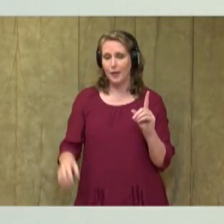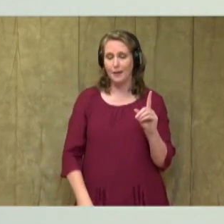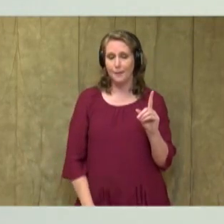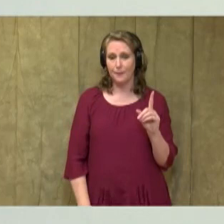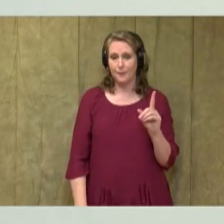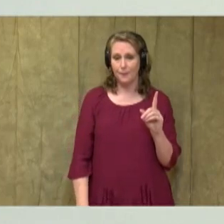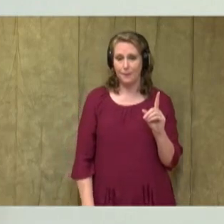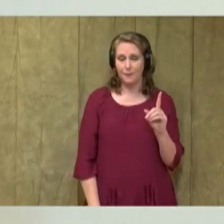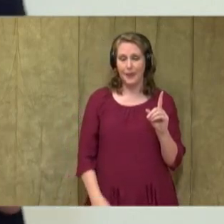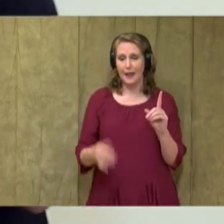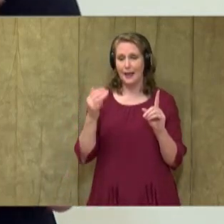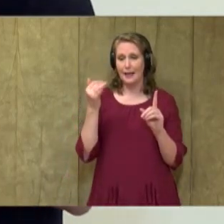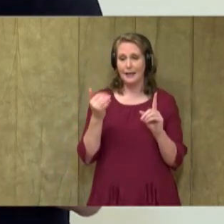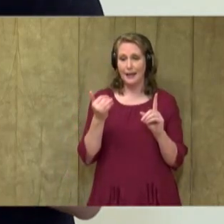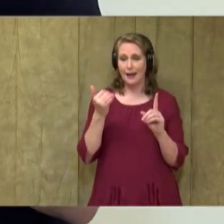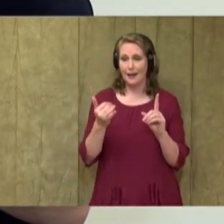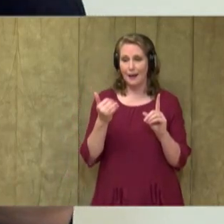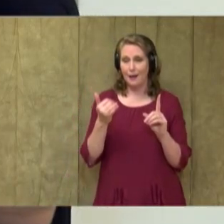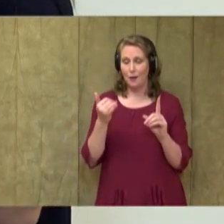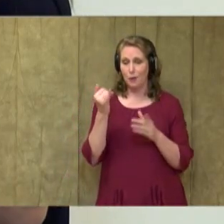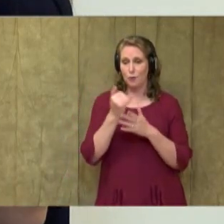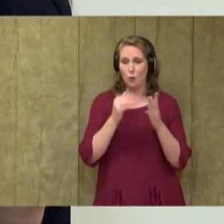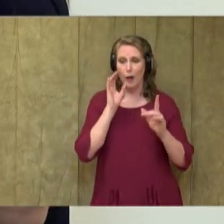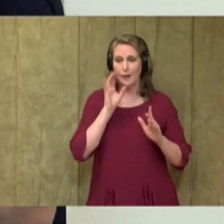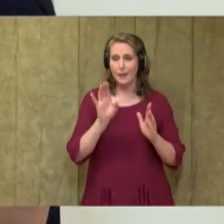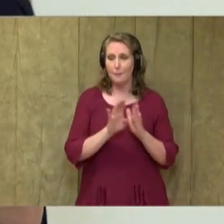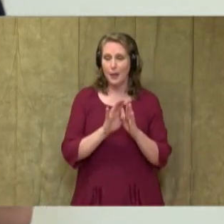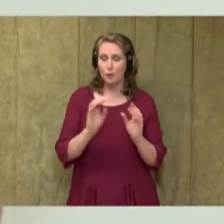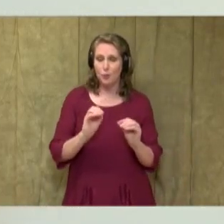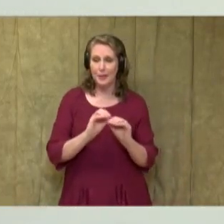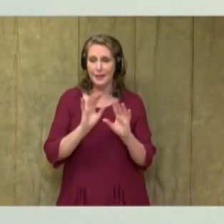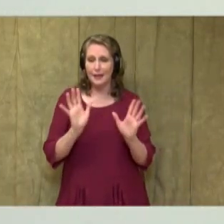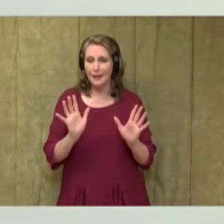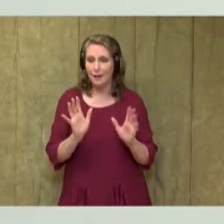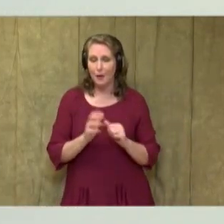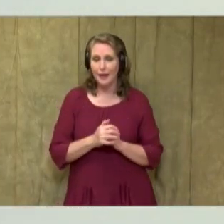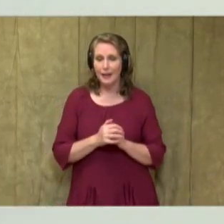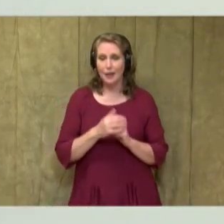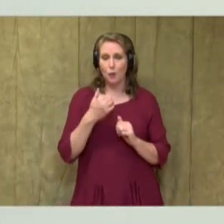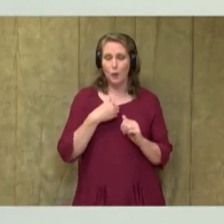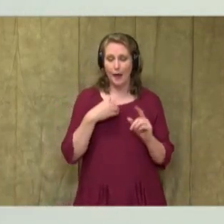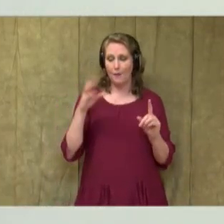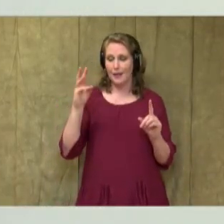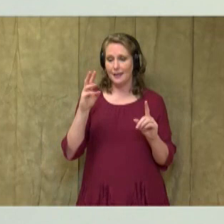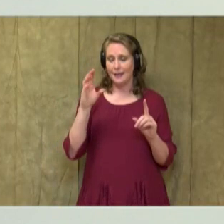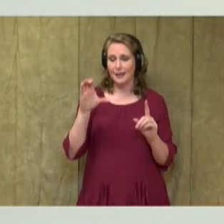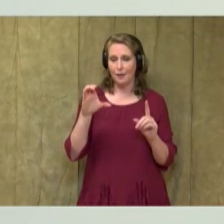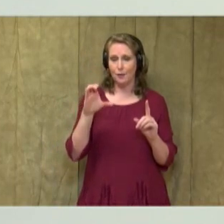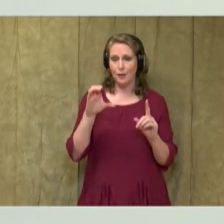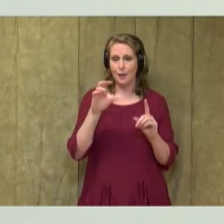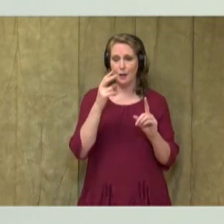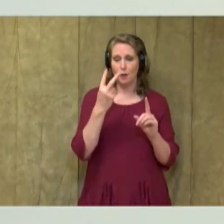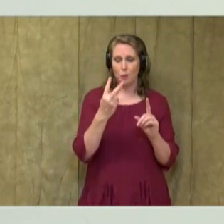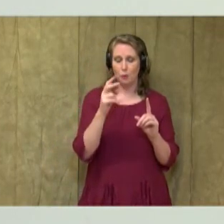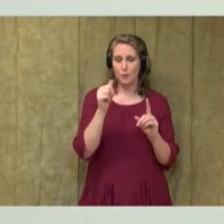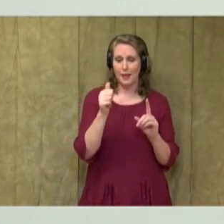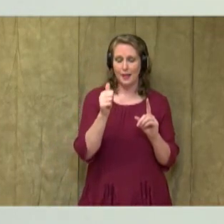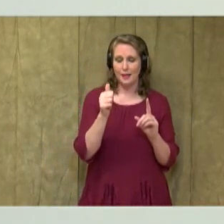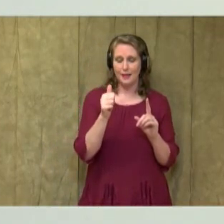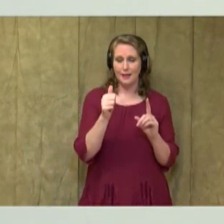here. So now drawing the picture was so quick and easy. So we have 6 hundreds, 2